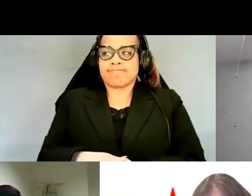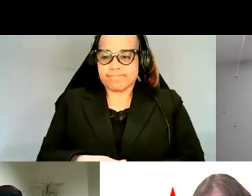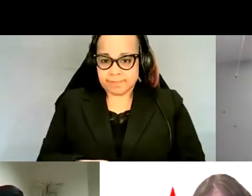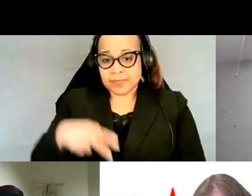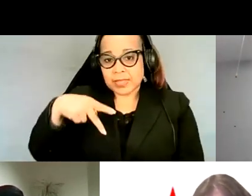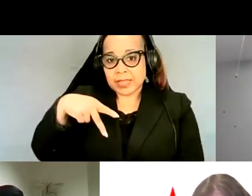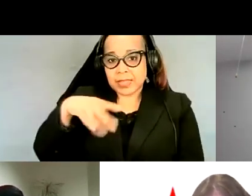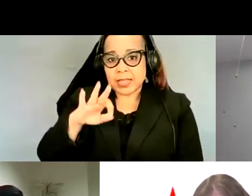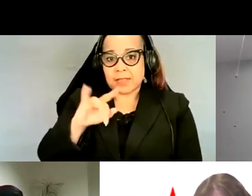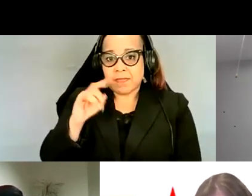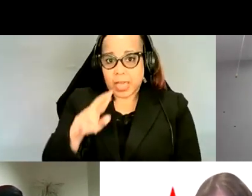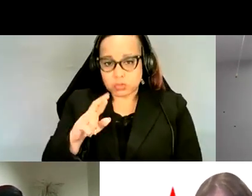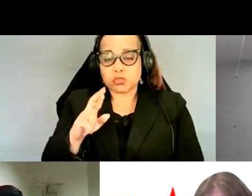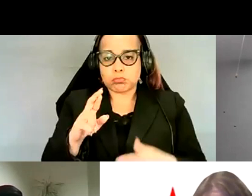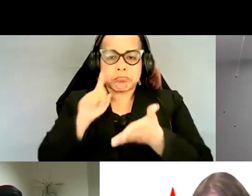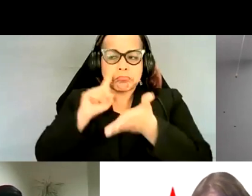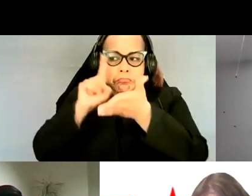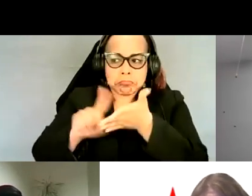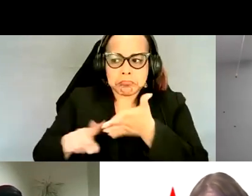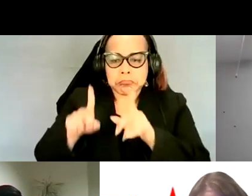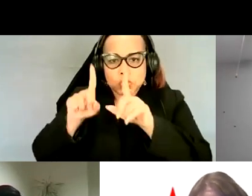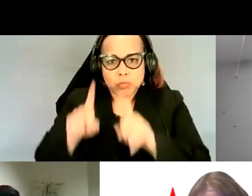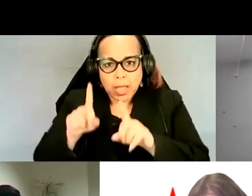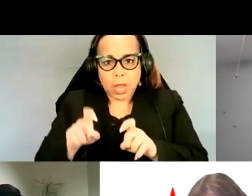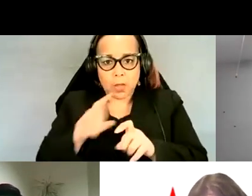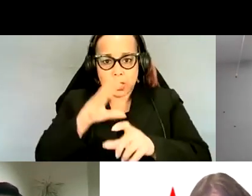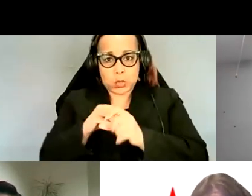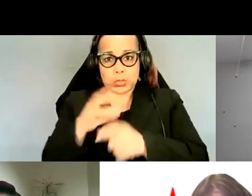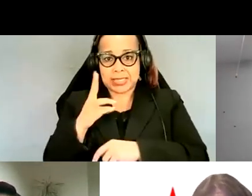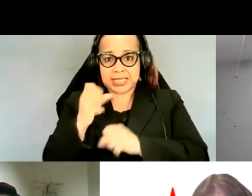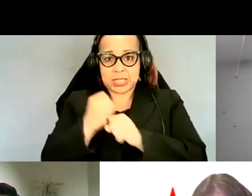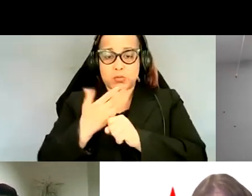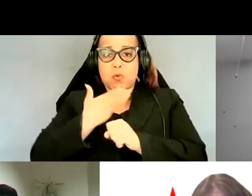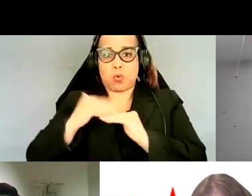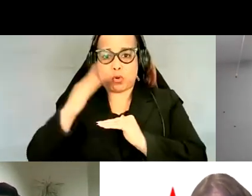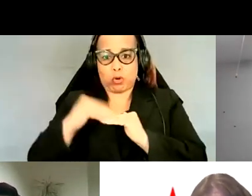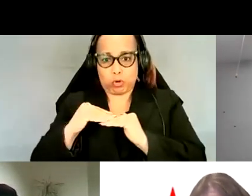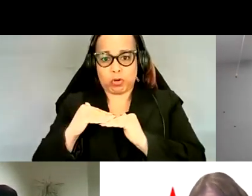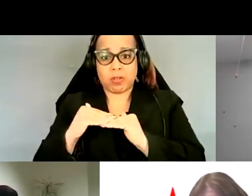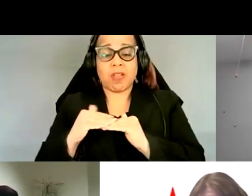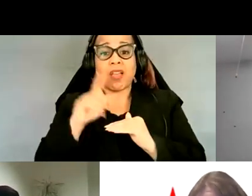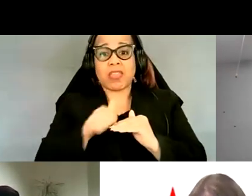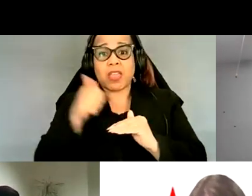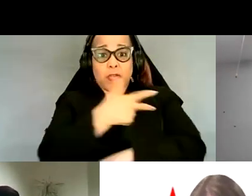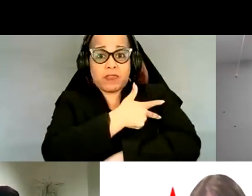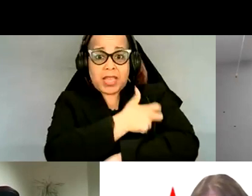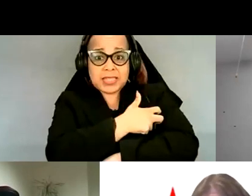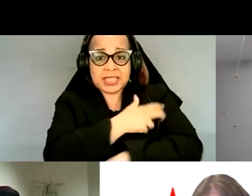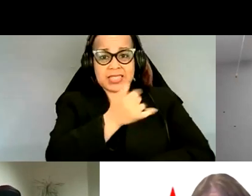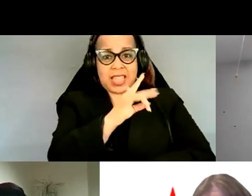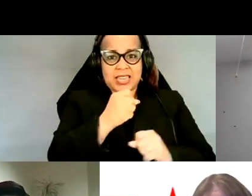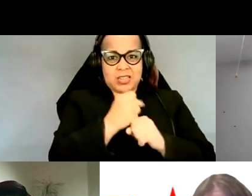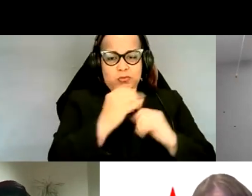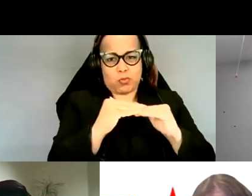Pfizer has proven in their clinical trials they included 16 years and older. Fortunately, all the other vaccines is 18 years and